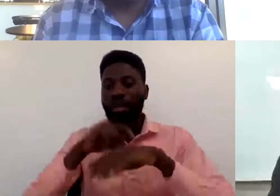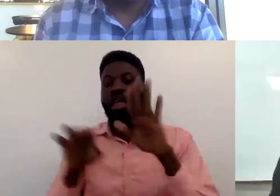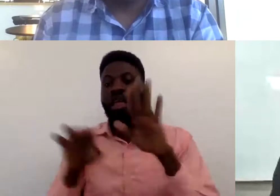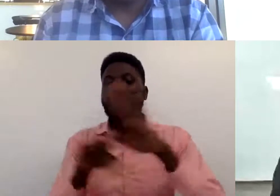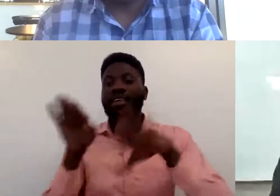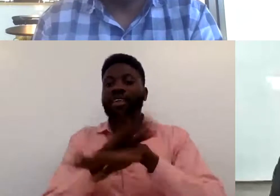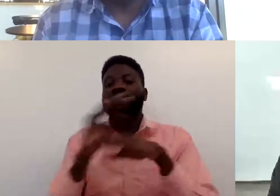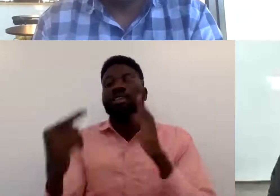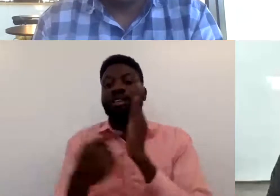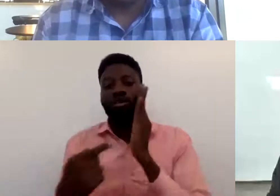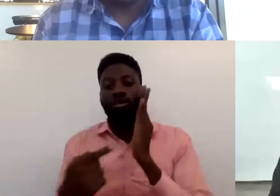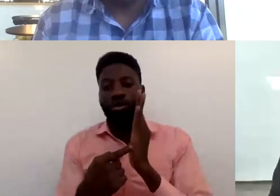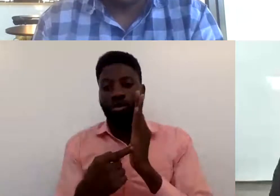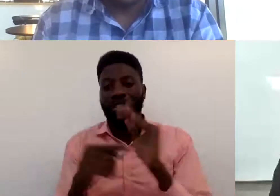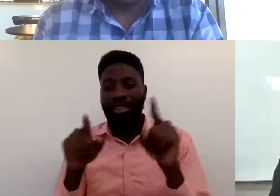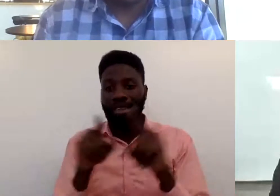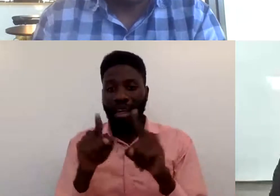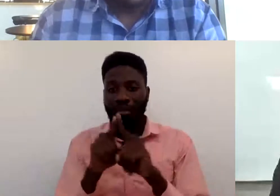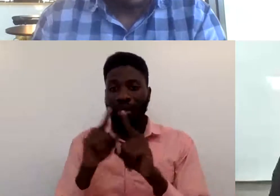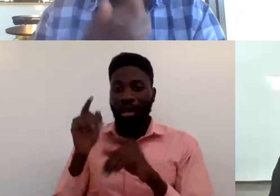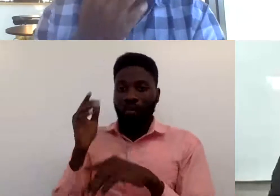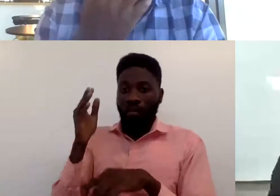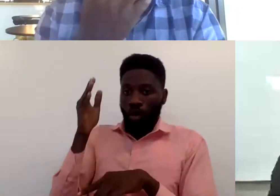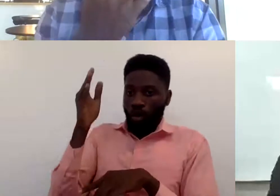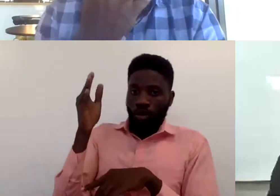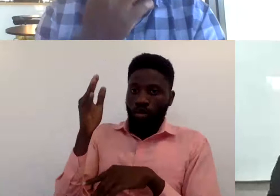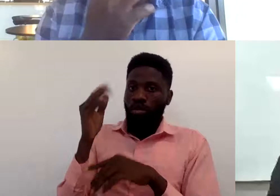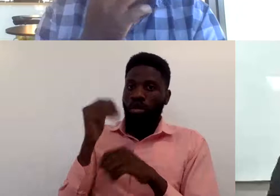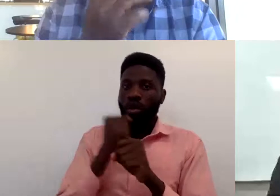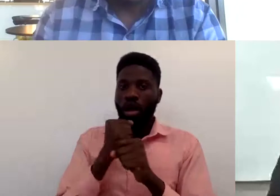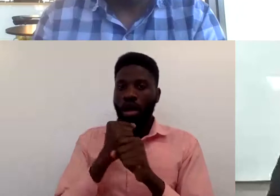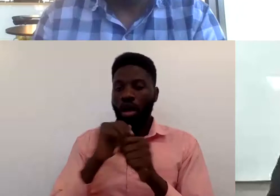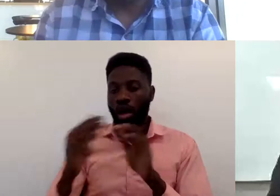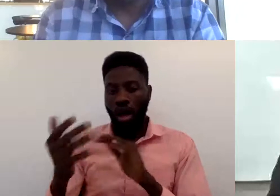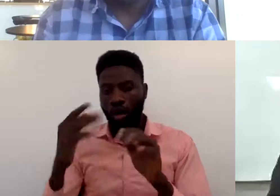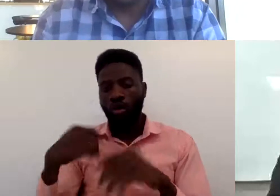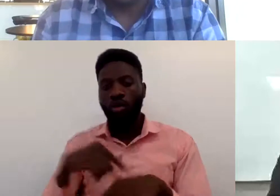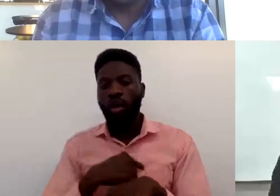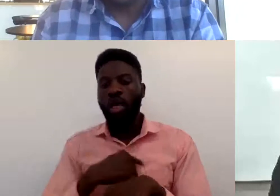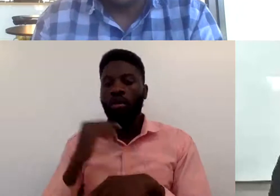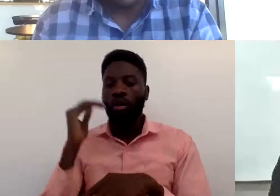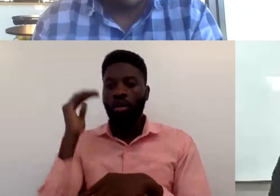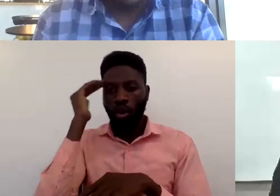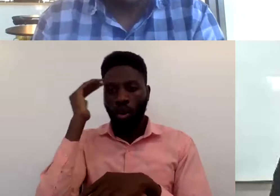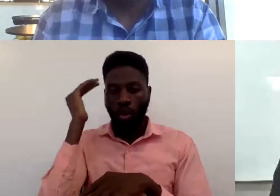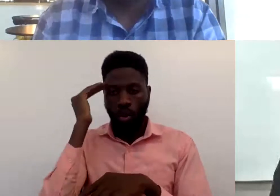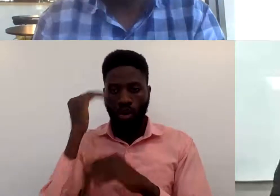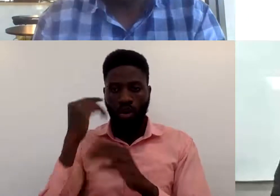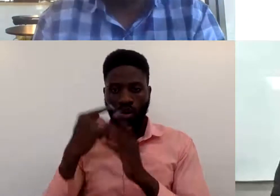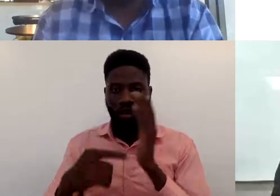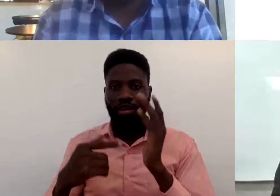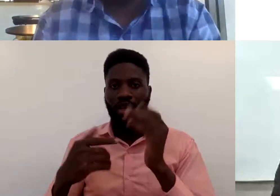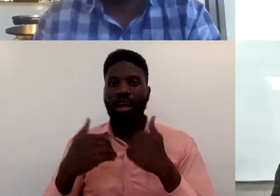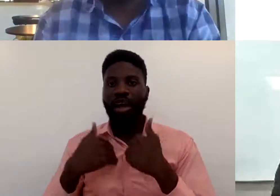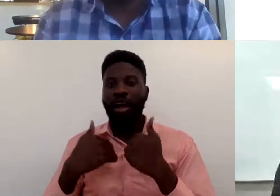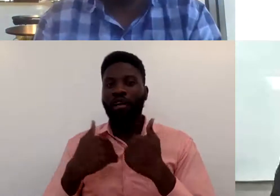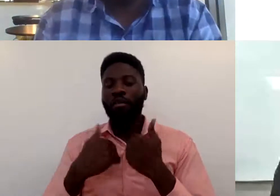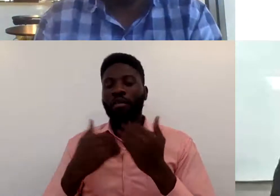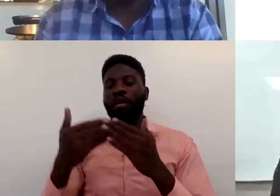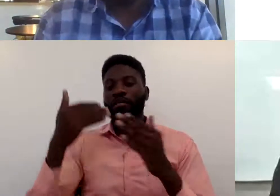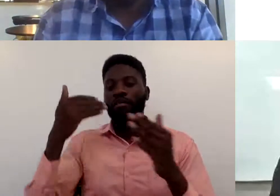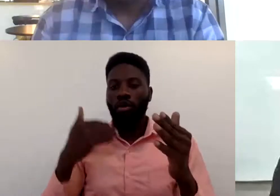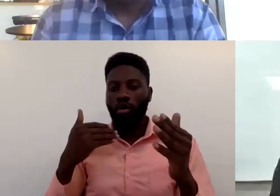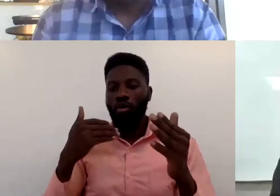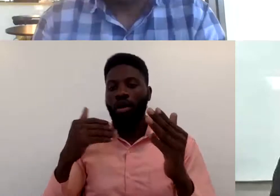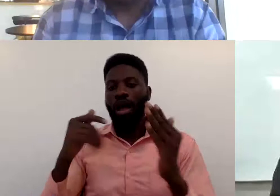So even looking into the future of careers, because we know that I think there was an article that I was reading the other day that is